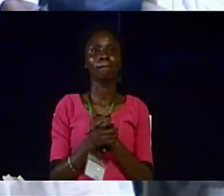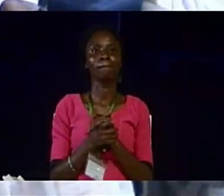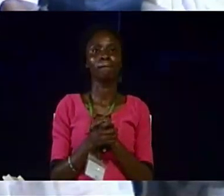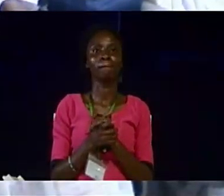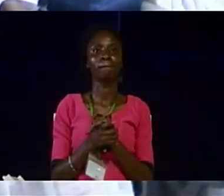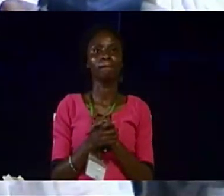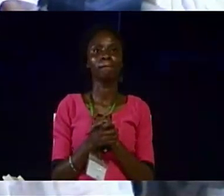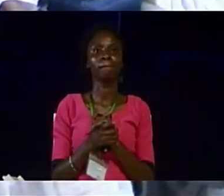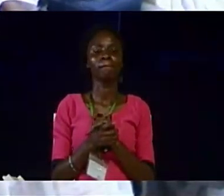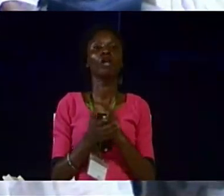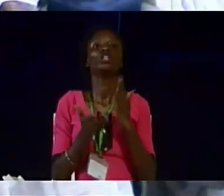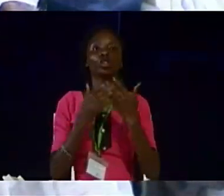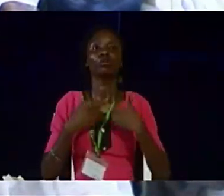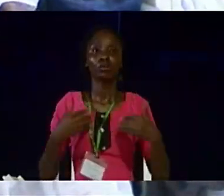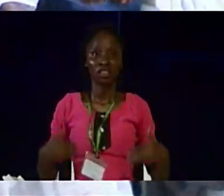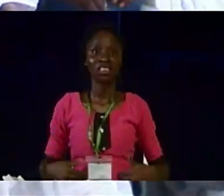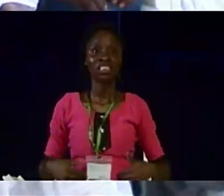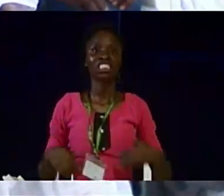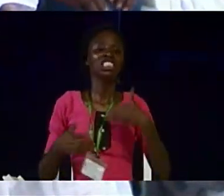Well, let somebody shout a big